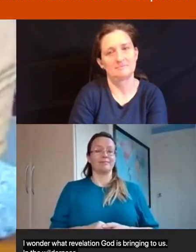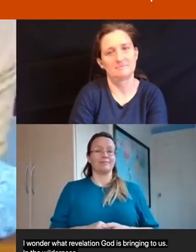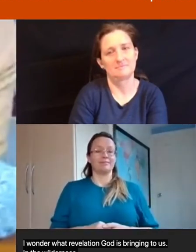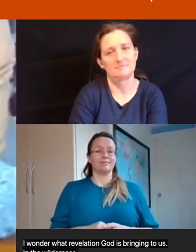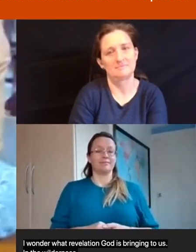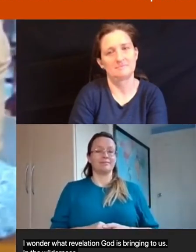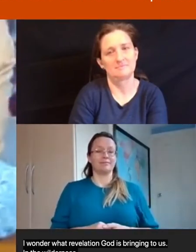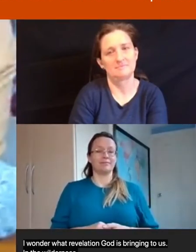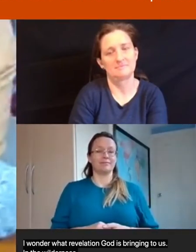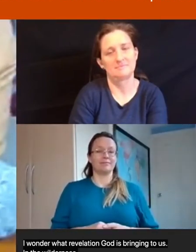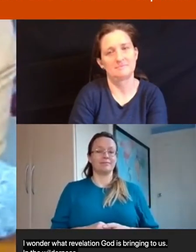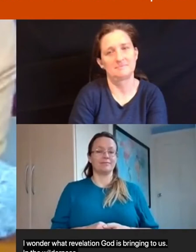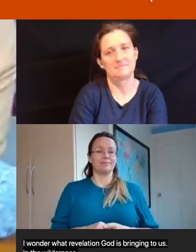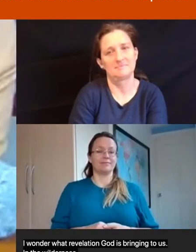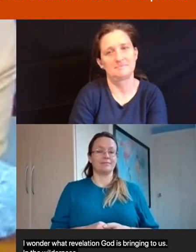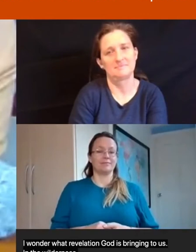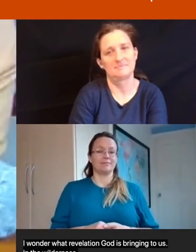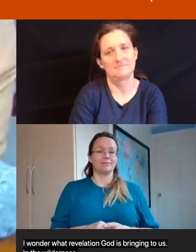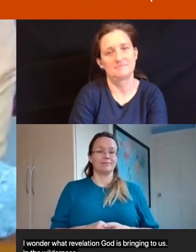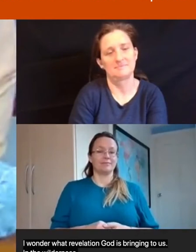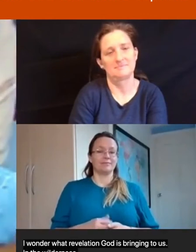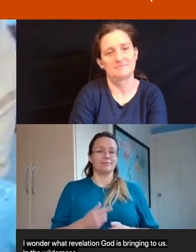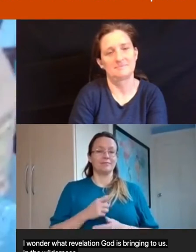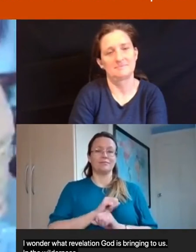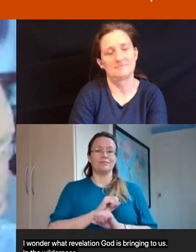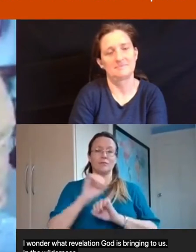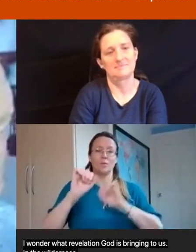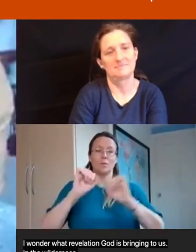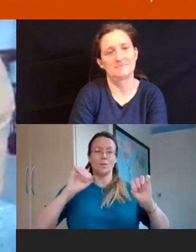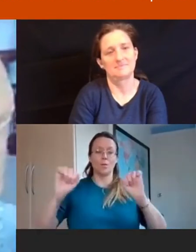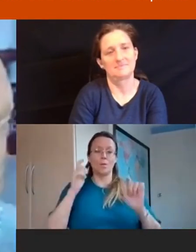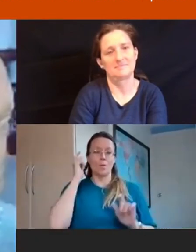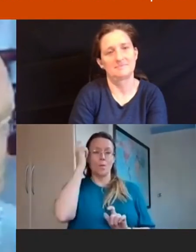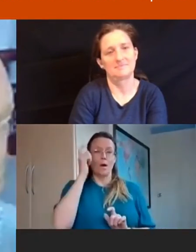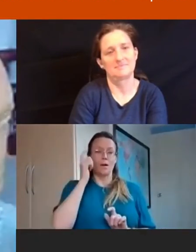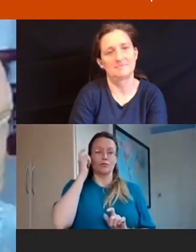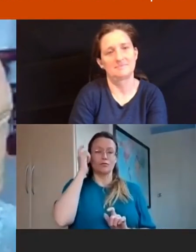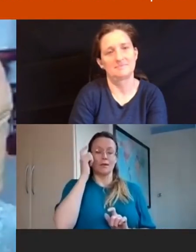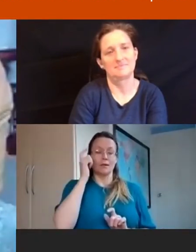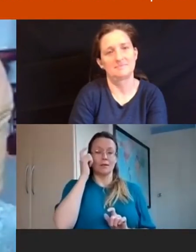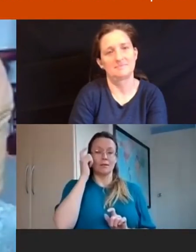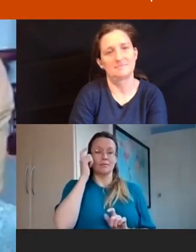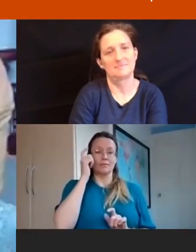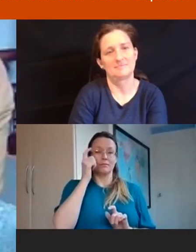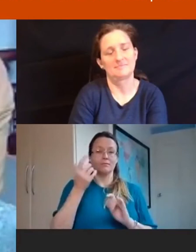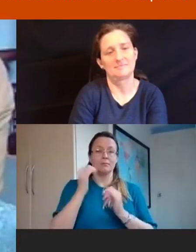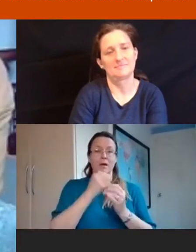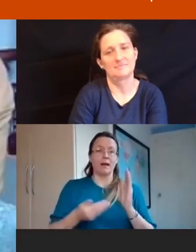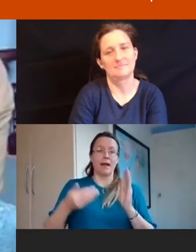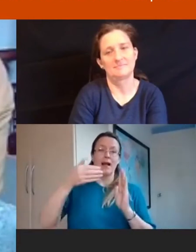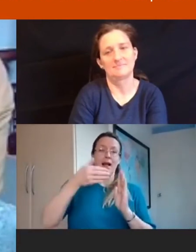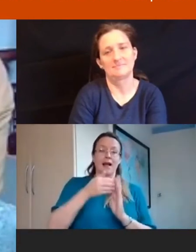I invite you to place your wonderings in the chat or to